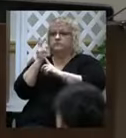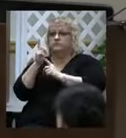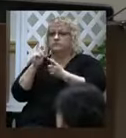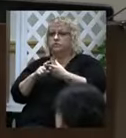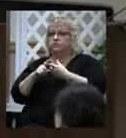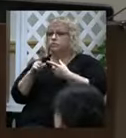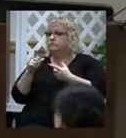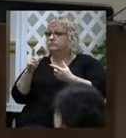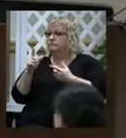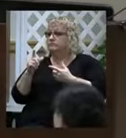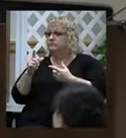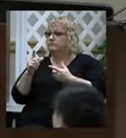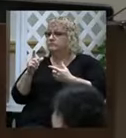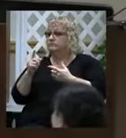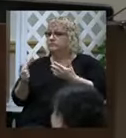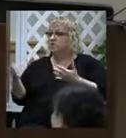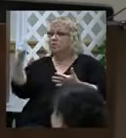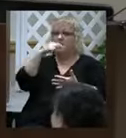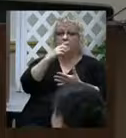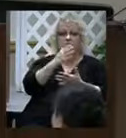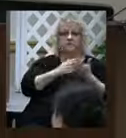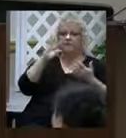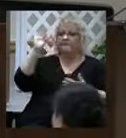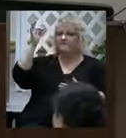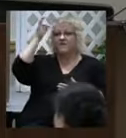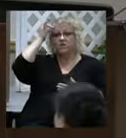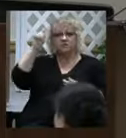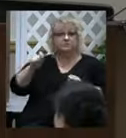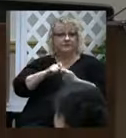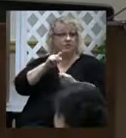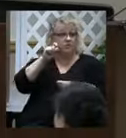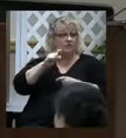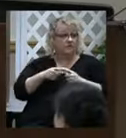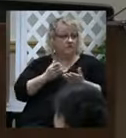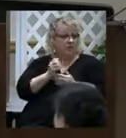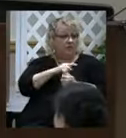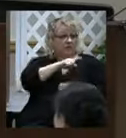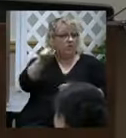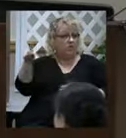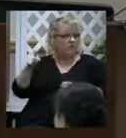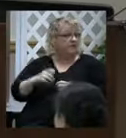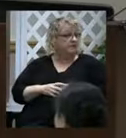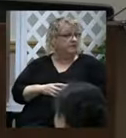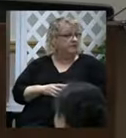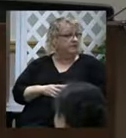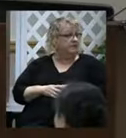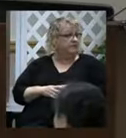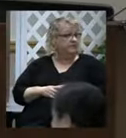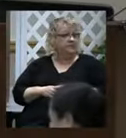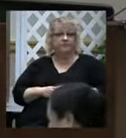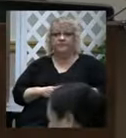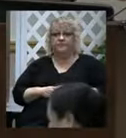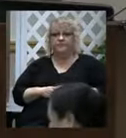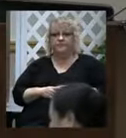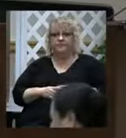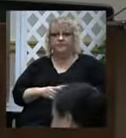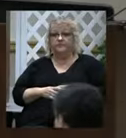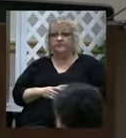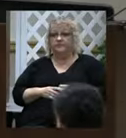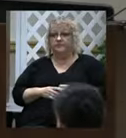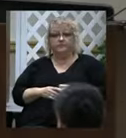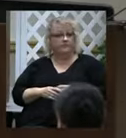to go back to some Fed-specific questions, if that's okay, and then we'll go into our 2:15 panel, if that's okay. But you guys stay